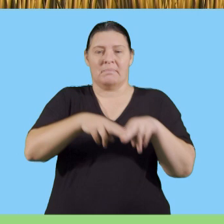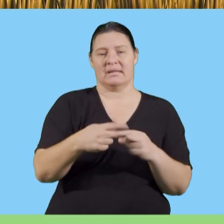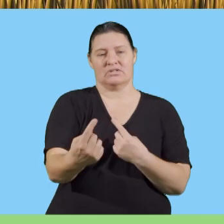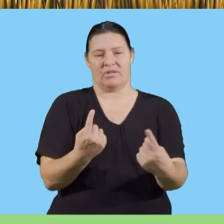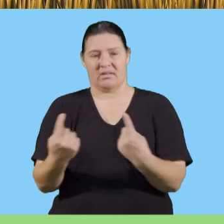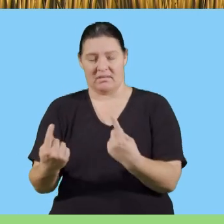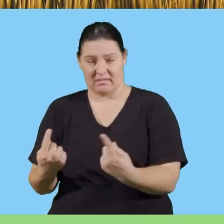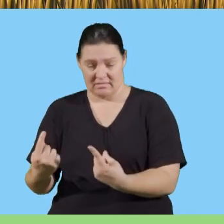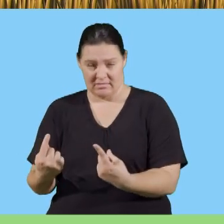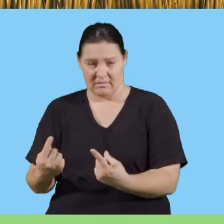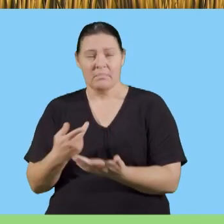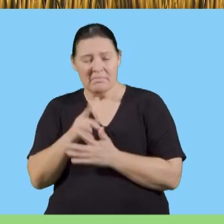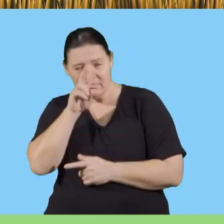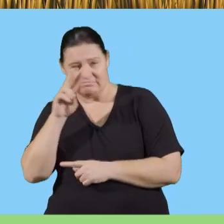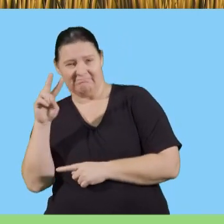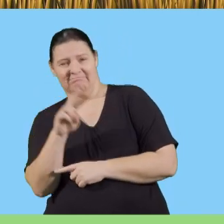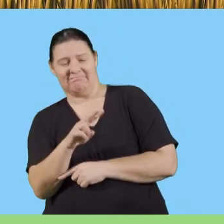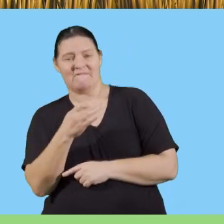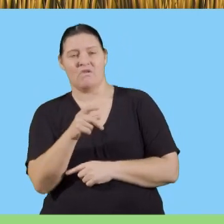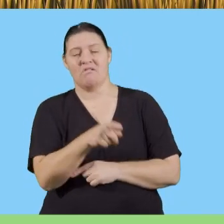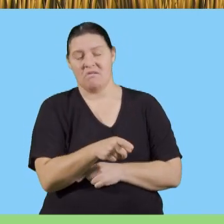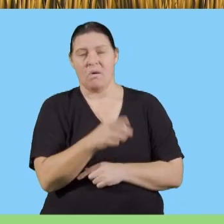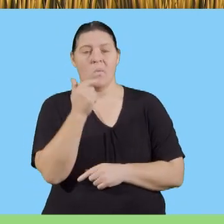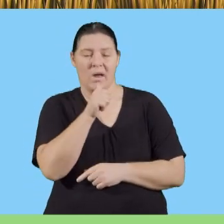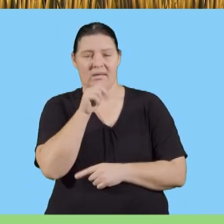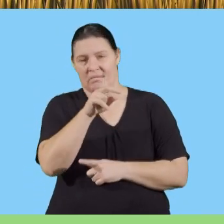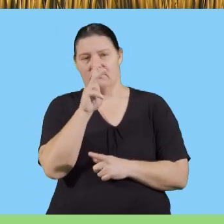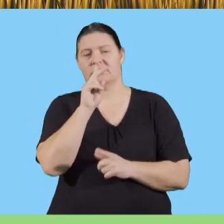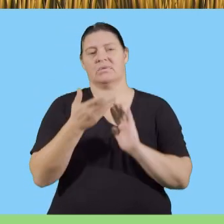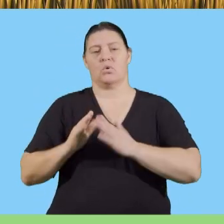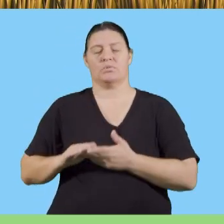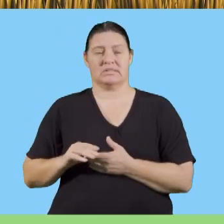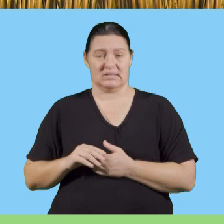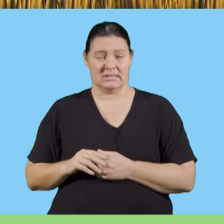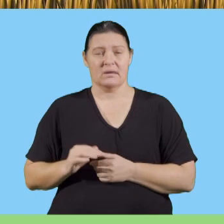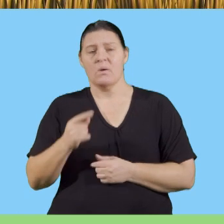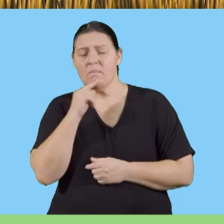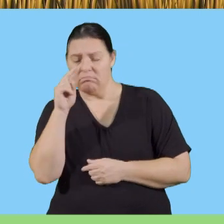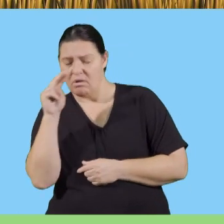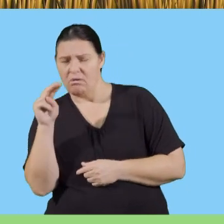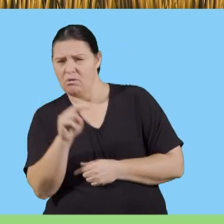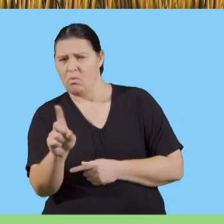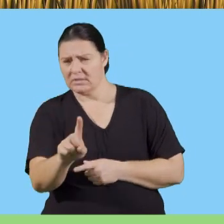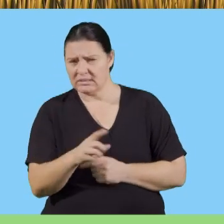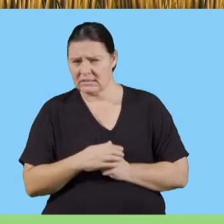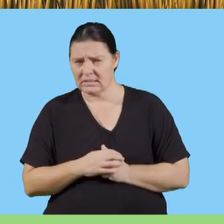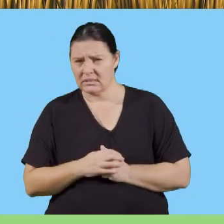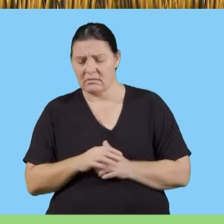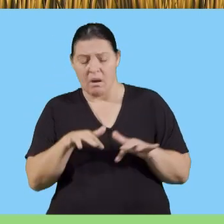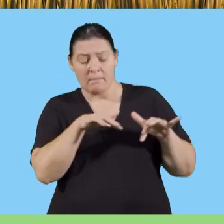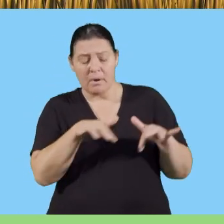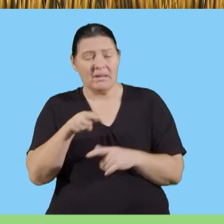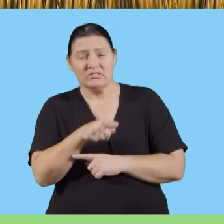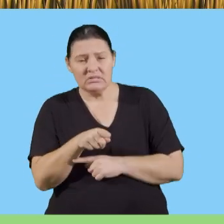community. We are looking at the fact that it's populations of different species. We are also looking at the fact that